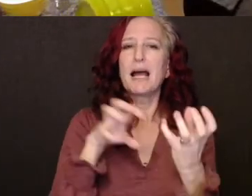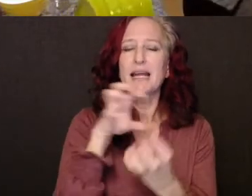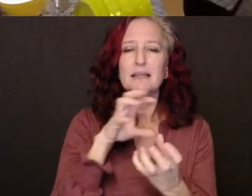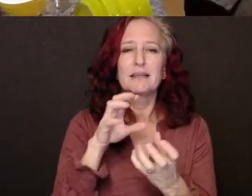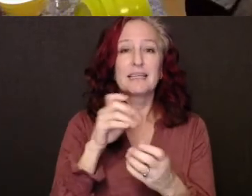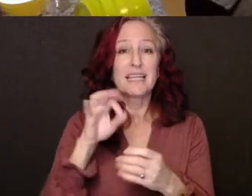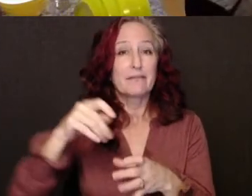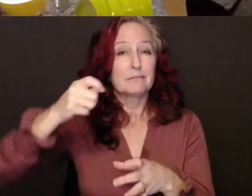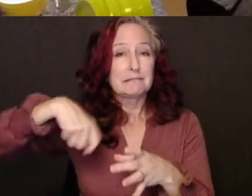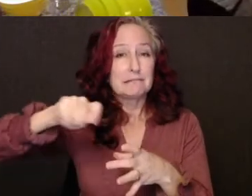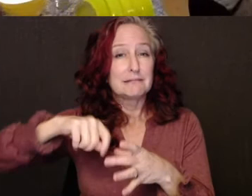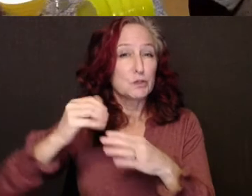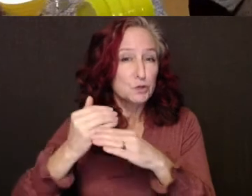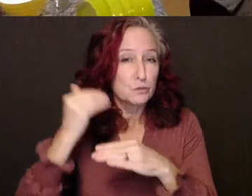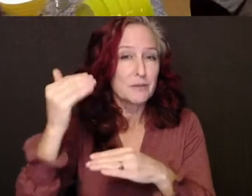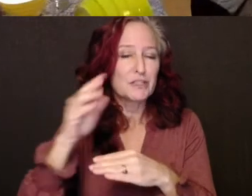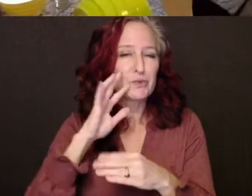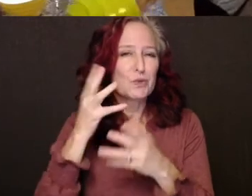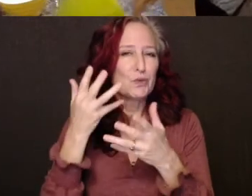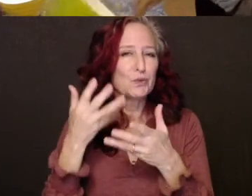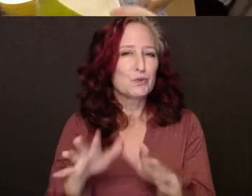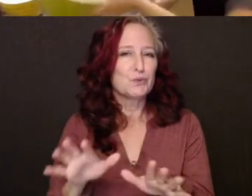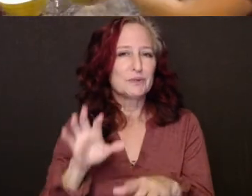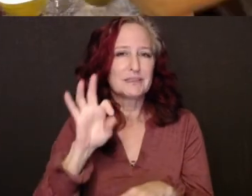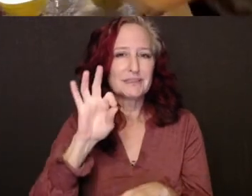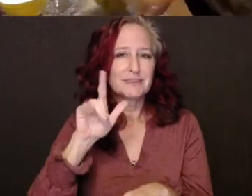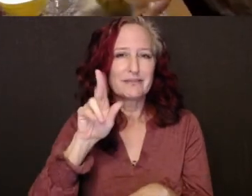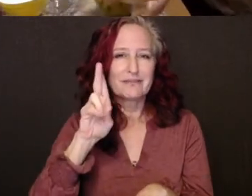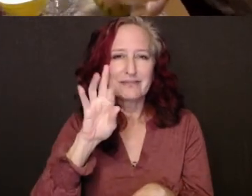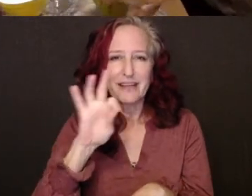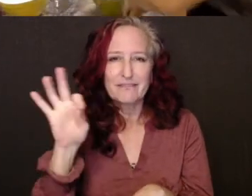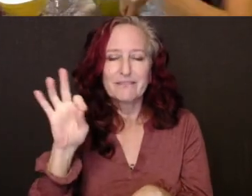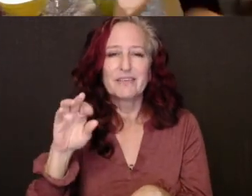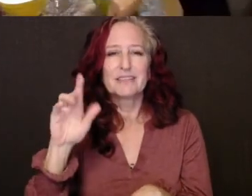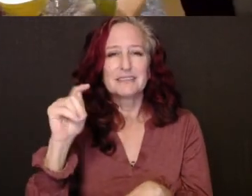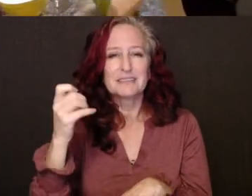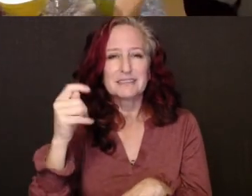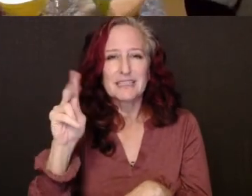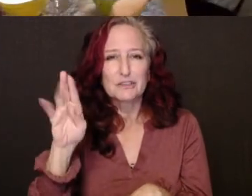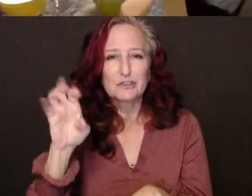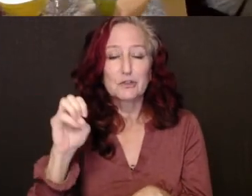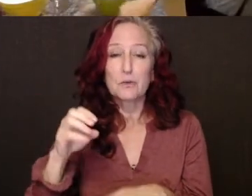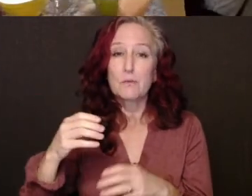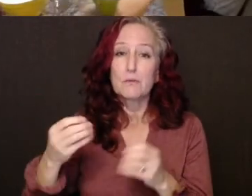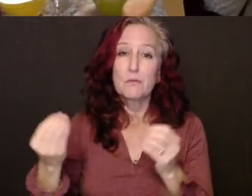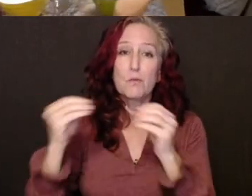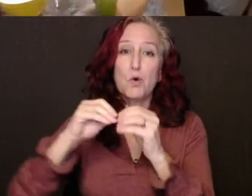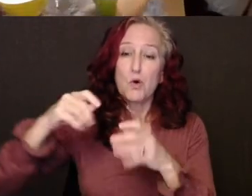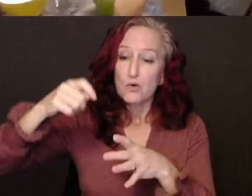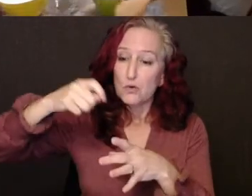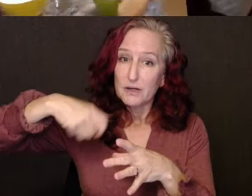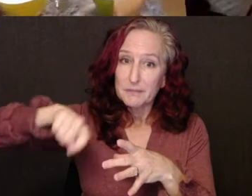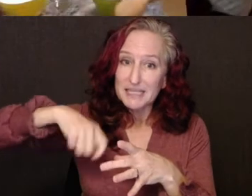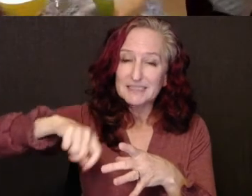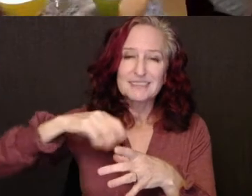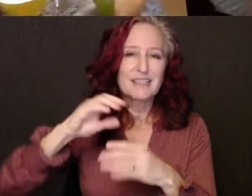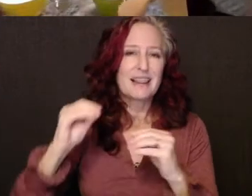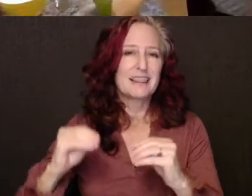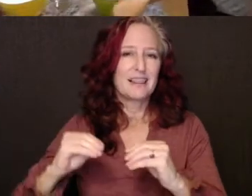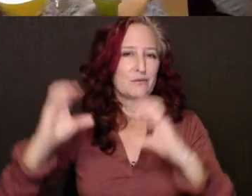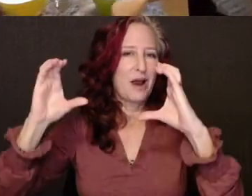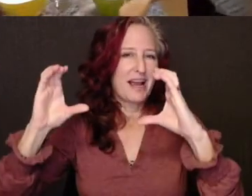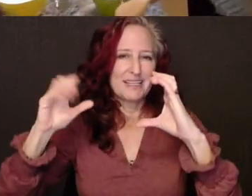lumps also. And so just in general with cake batters, you want to just mix until